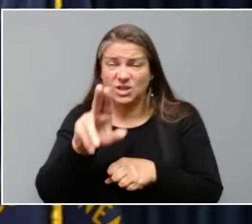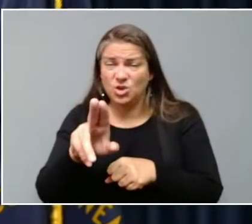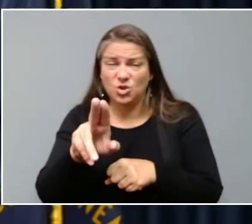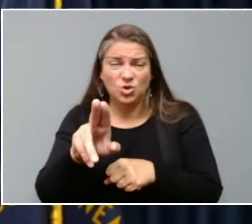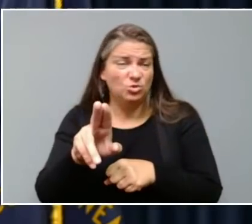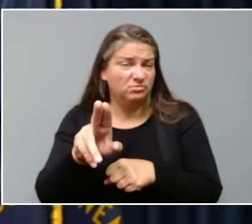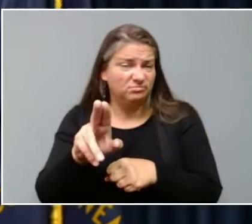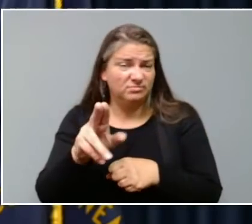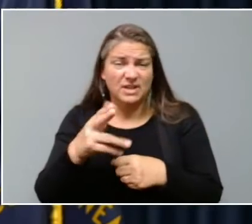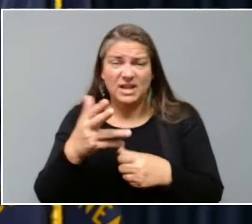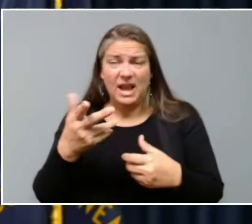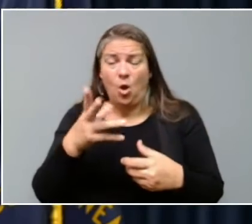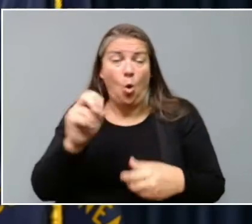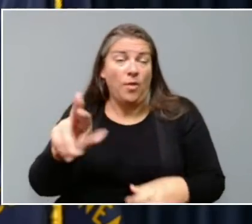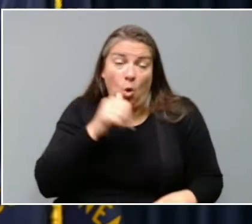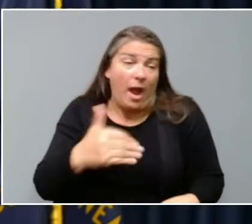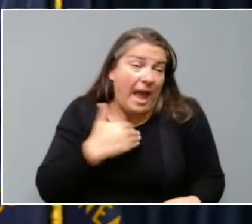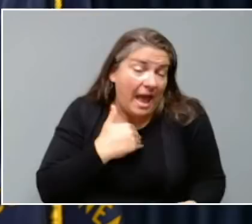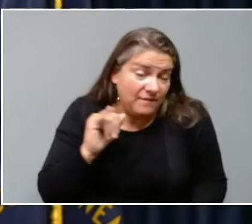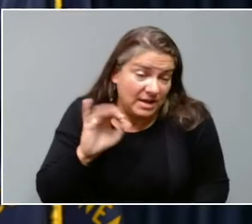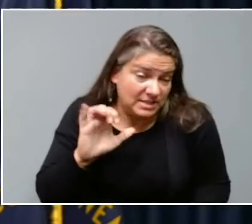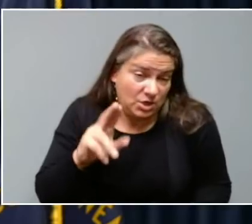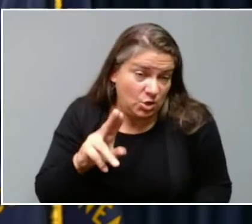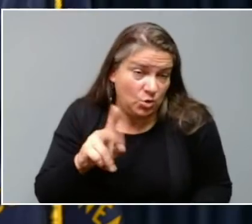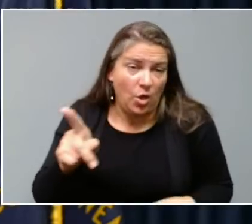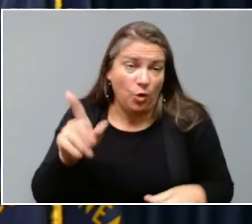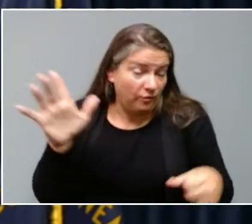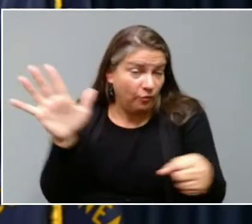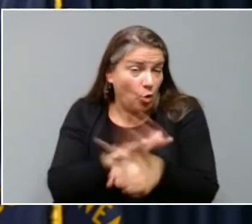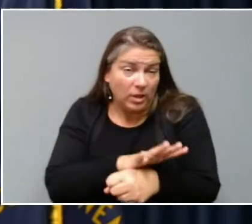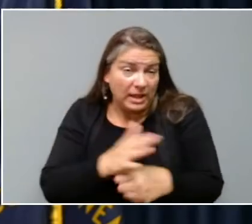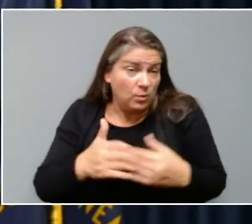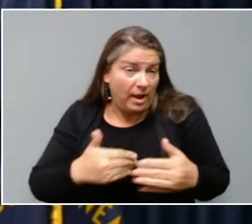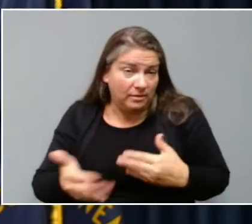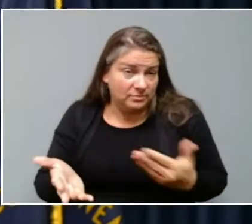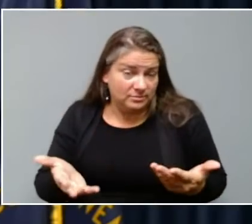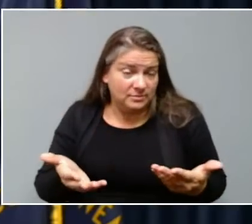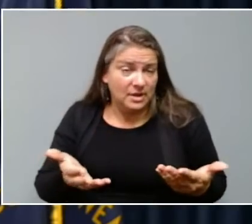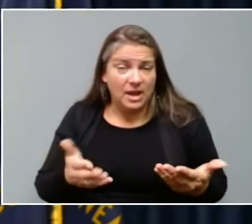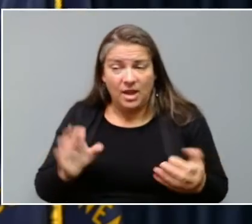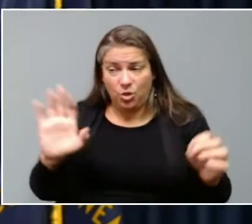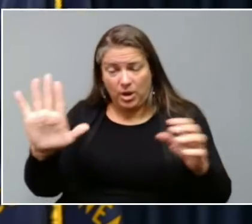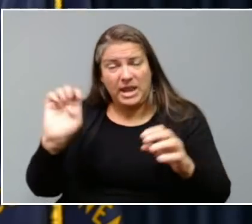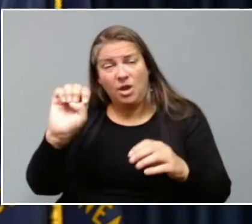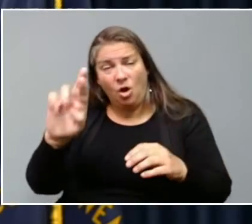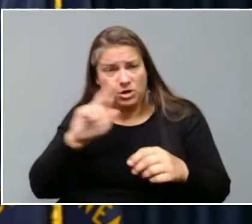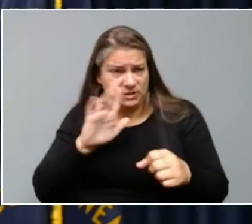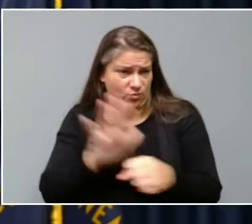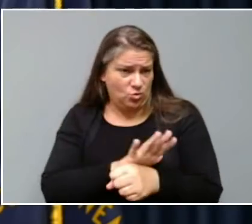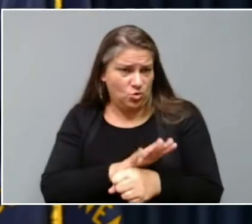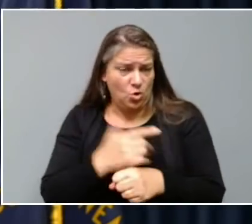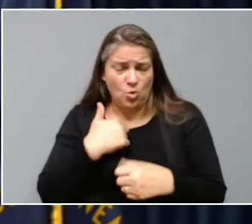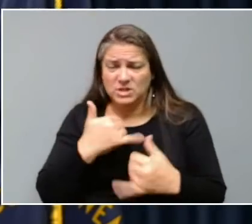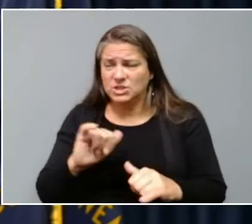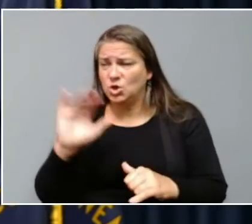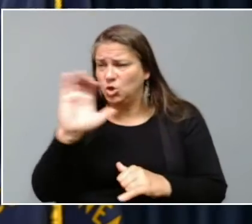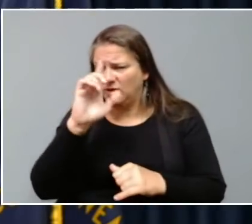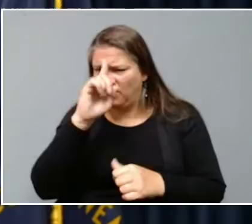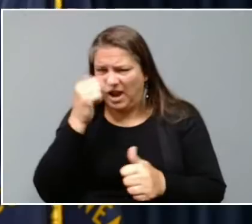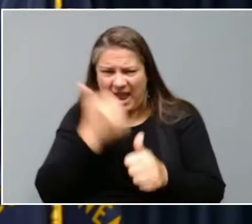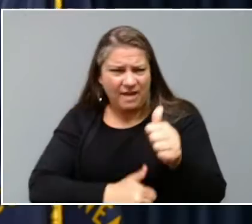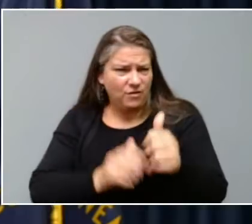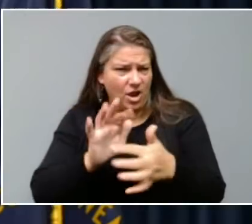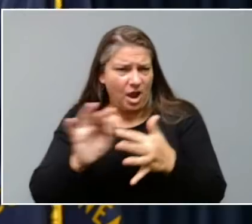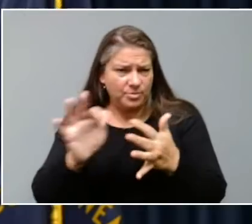or don't have one, and they're entirely full in their emergency room. We're still looking for every option we can. We're